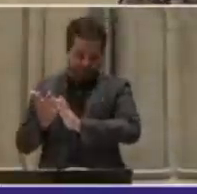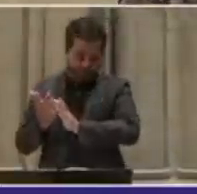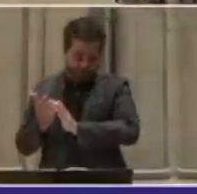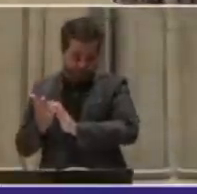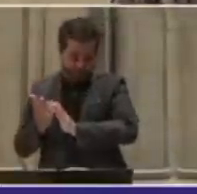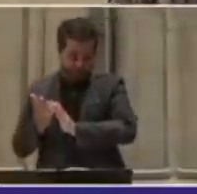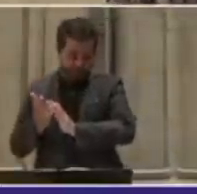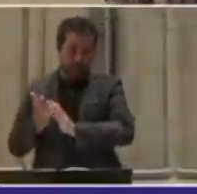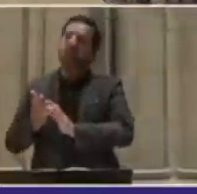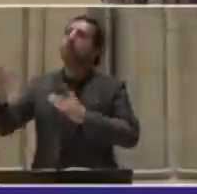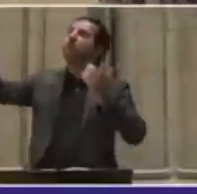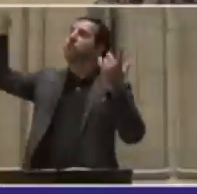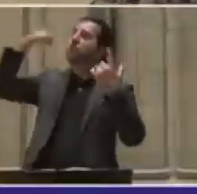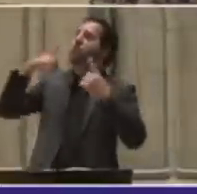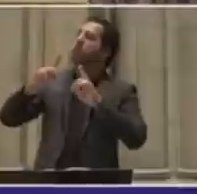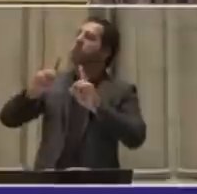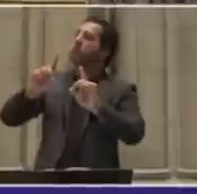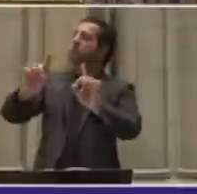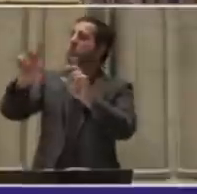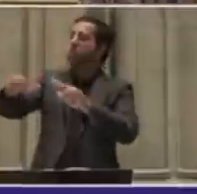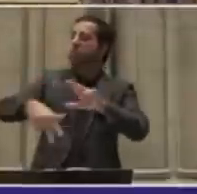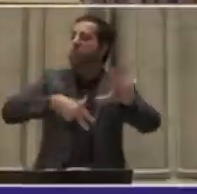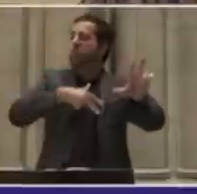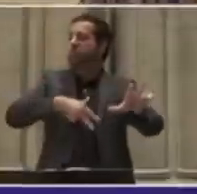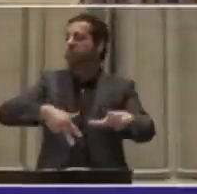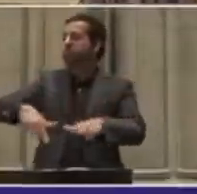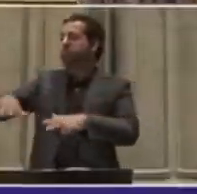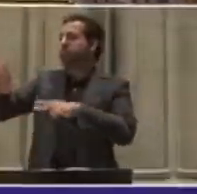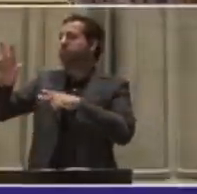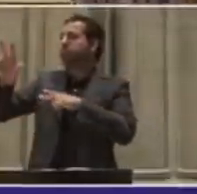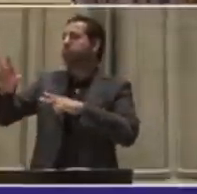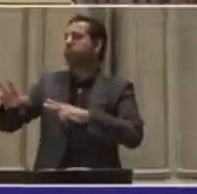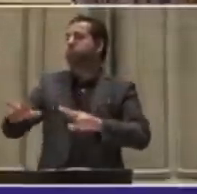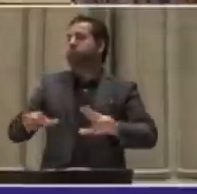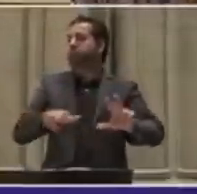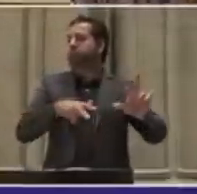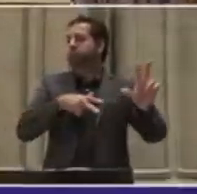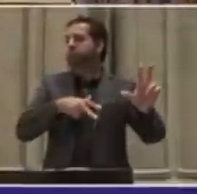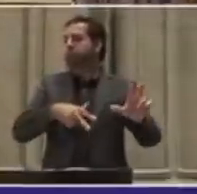Jesus, to walk with me.